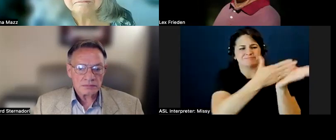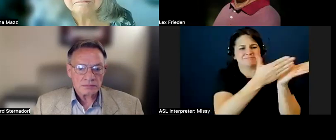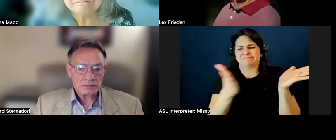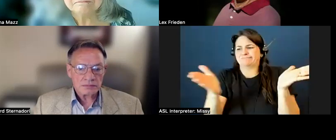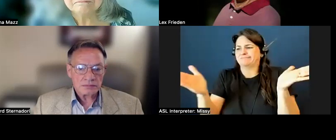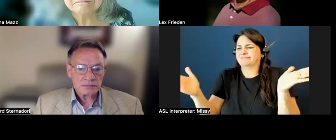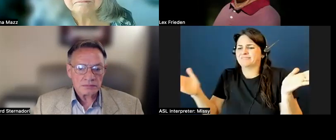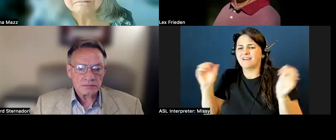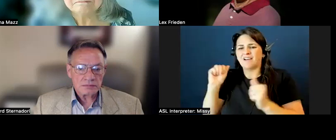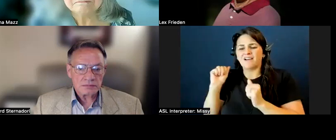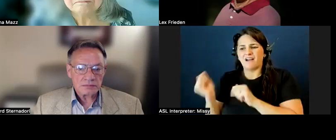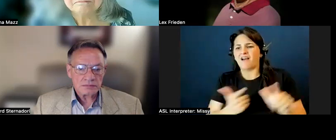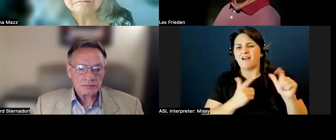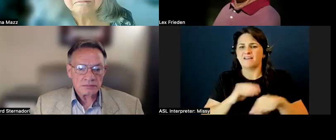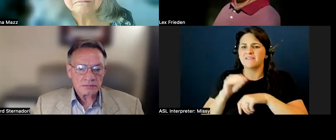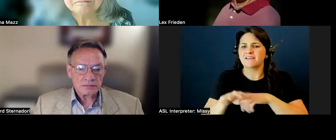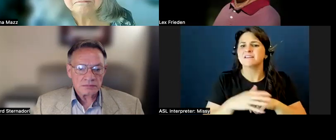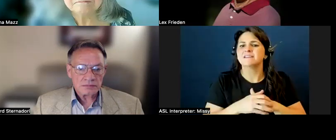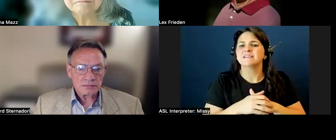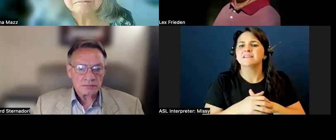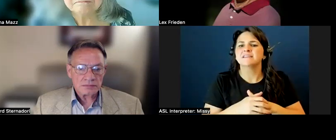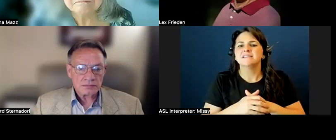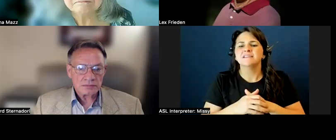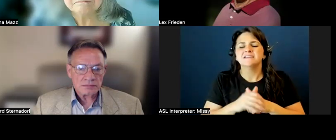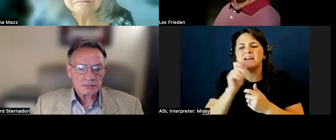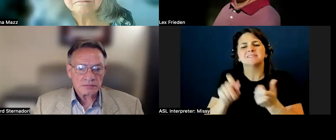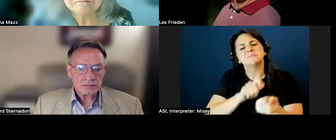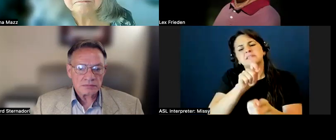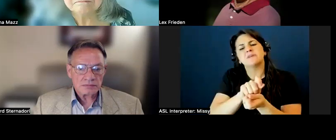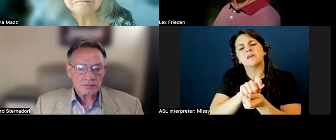it's I don't know. It doesn't fit it into a nice,